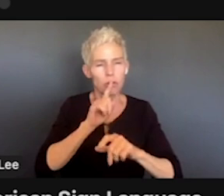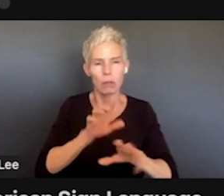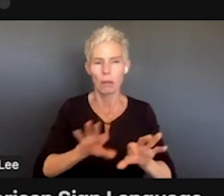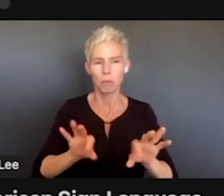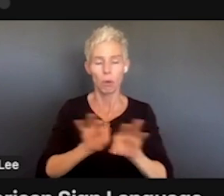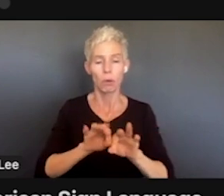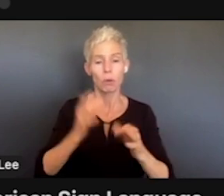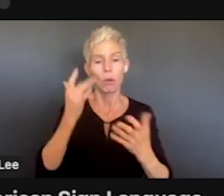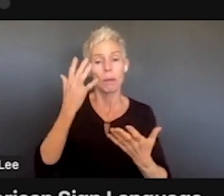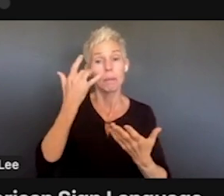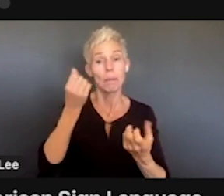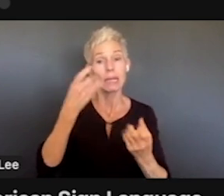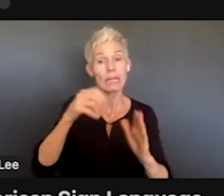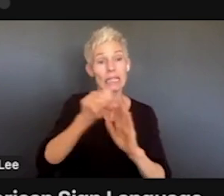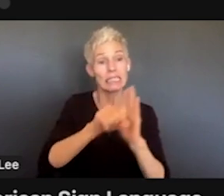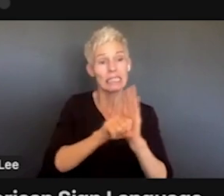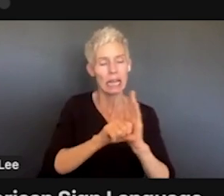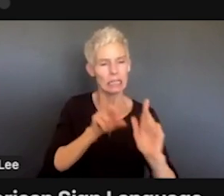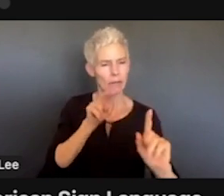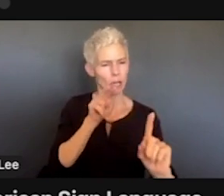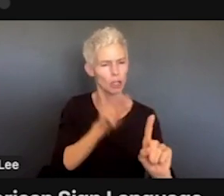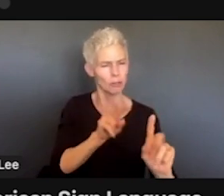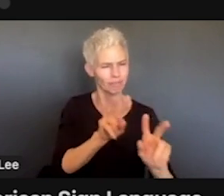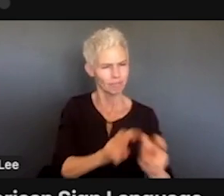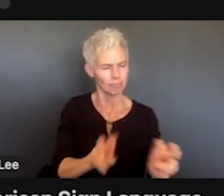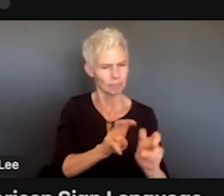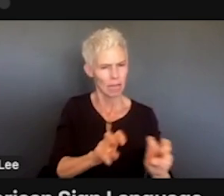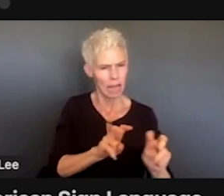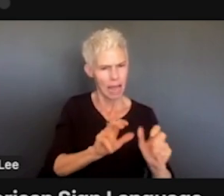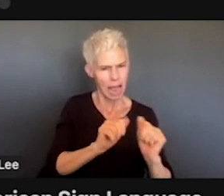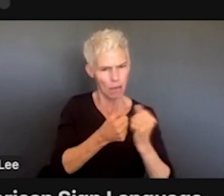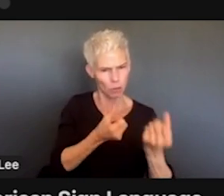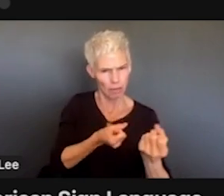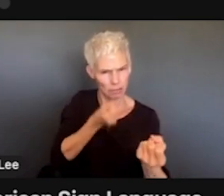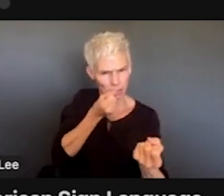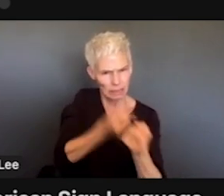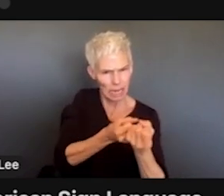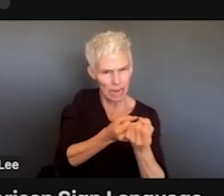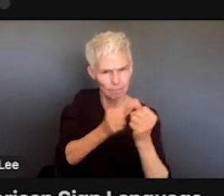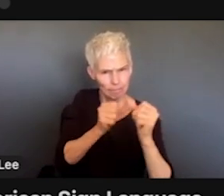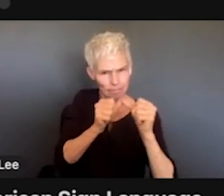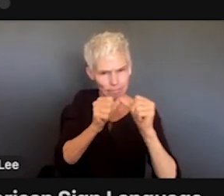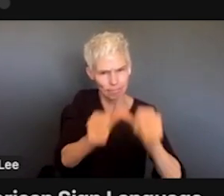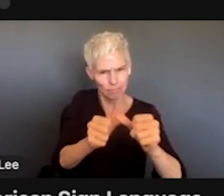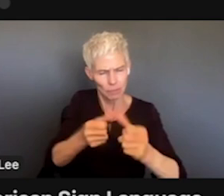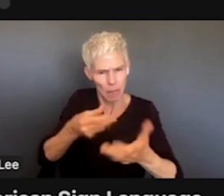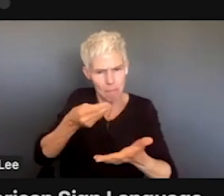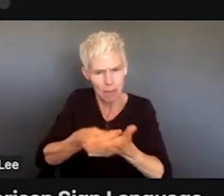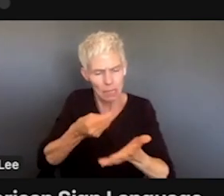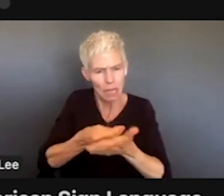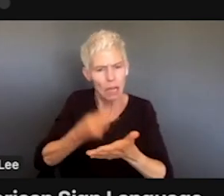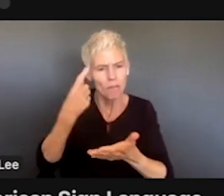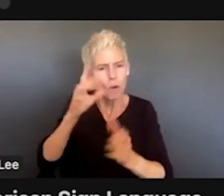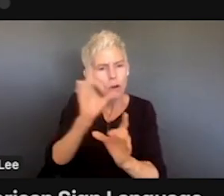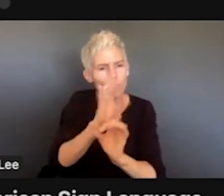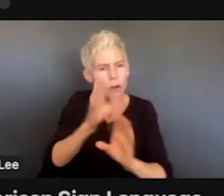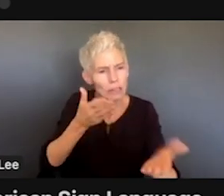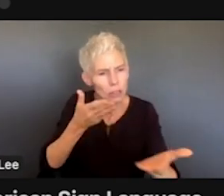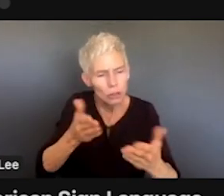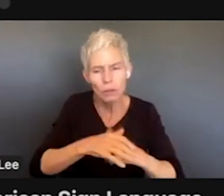at how do they sustain funding for crisis services, for 988,